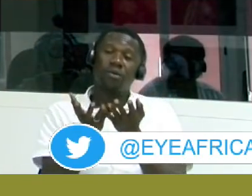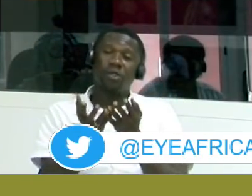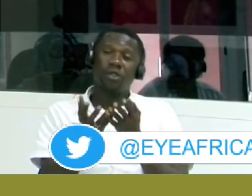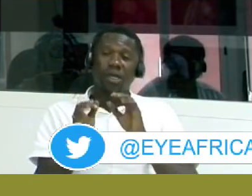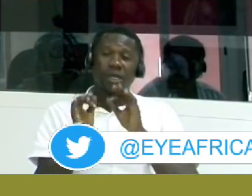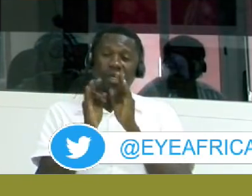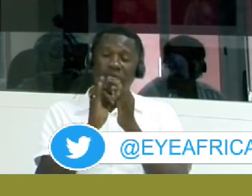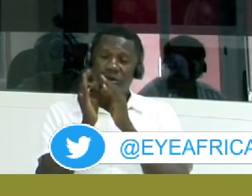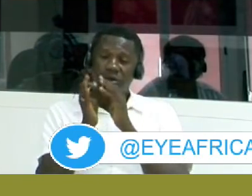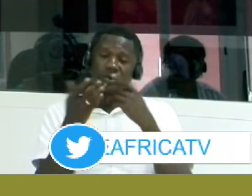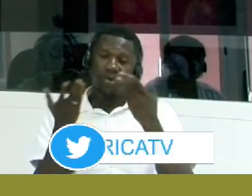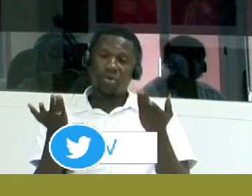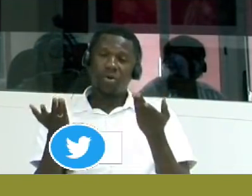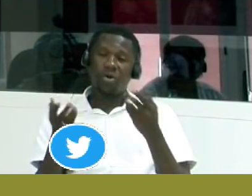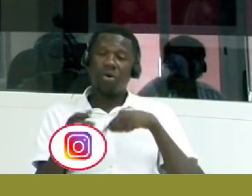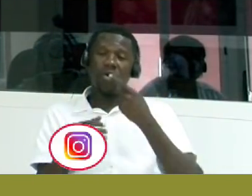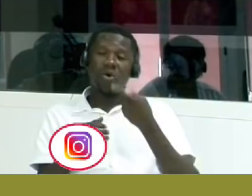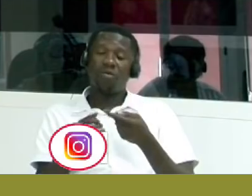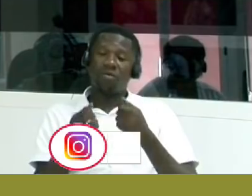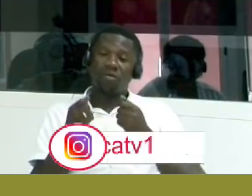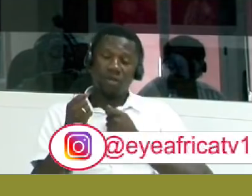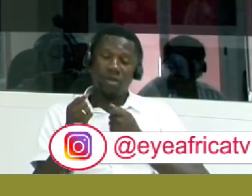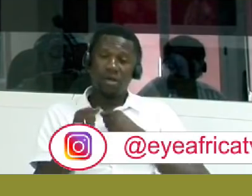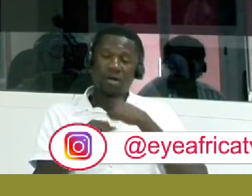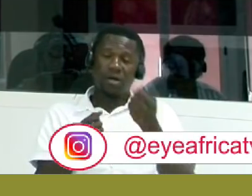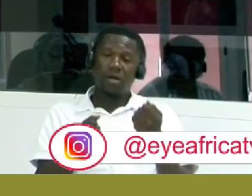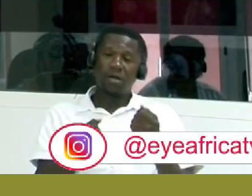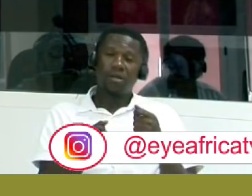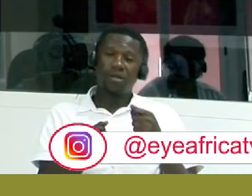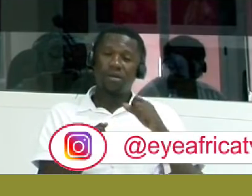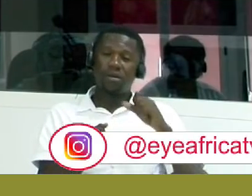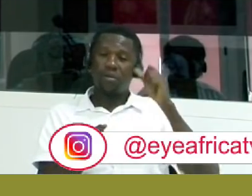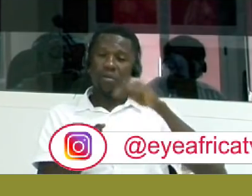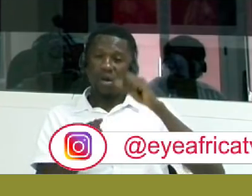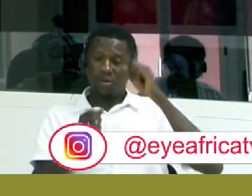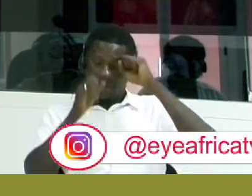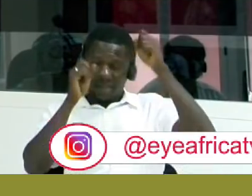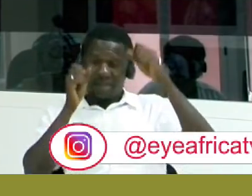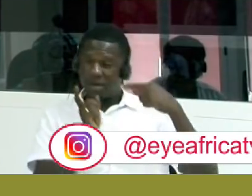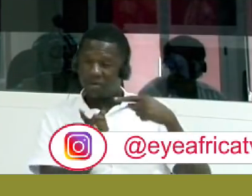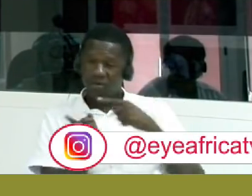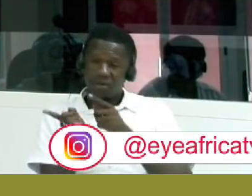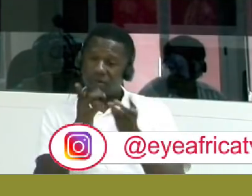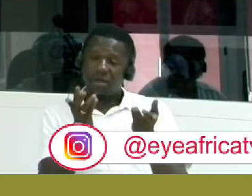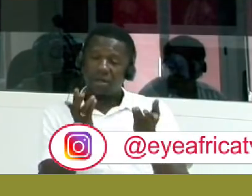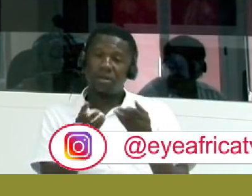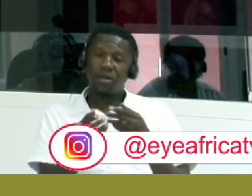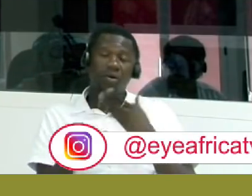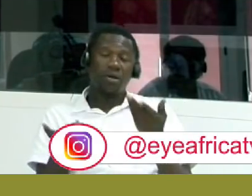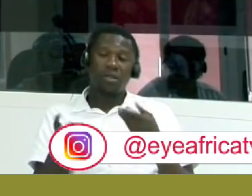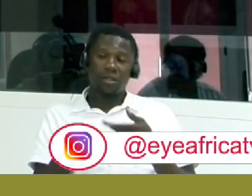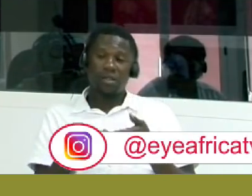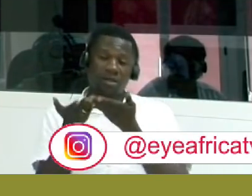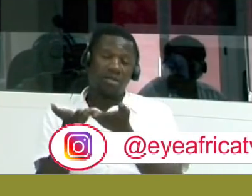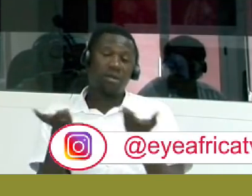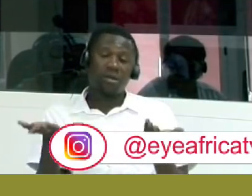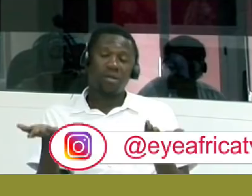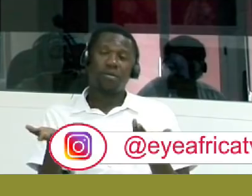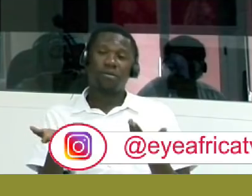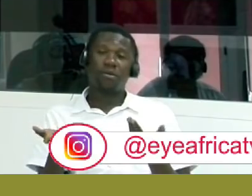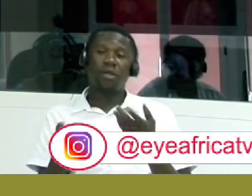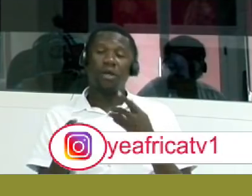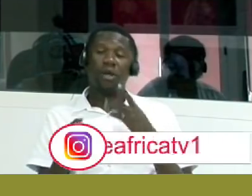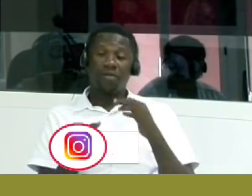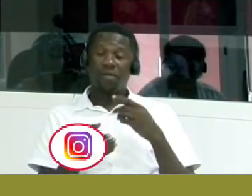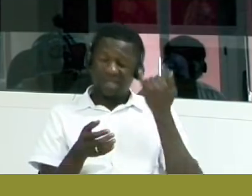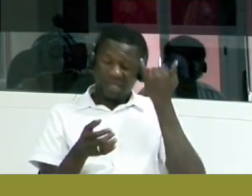description of fear and dictatorship and say, well, look, this is it. So if you, as I said, the idea